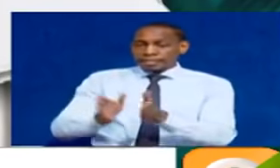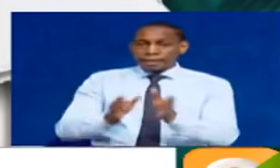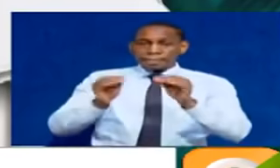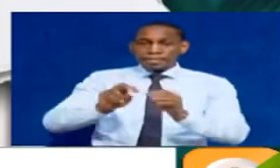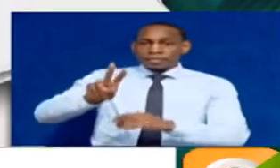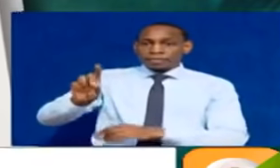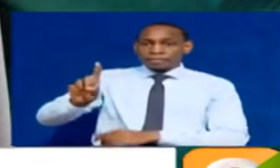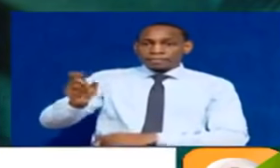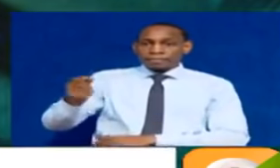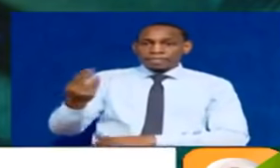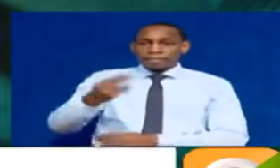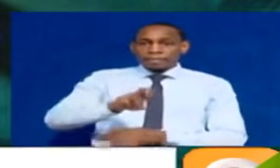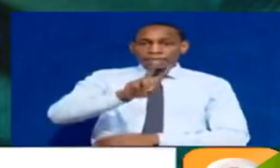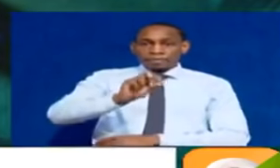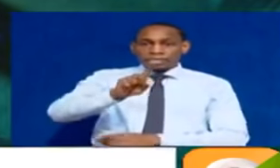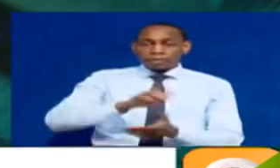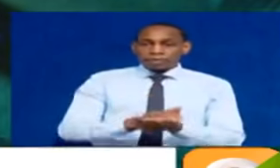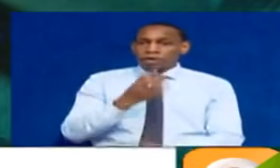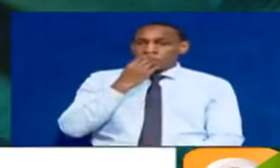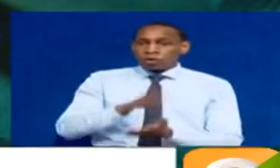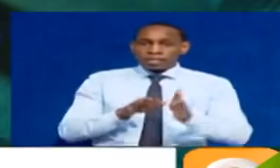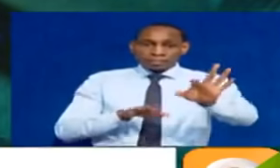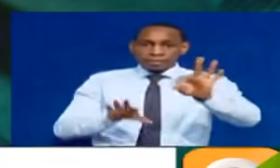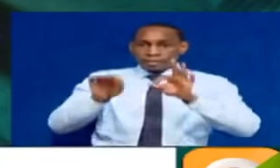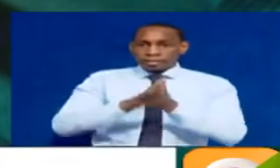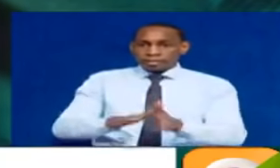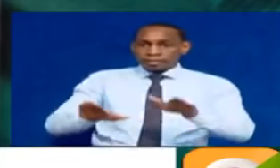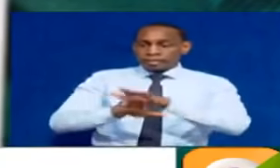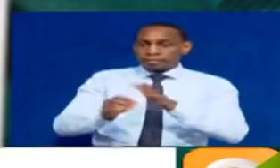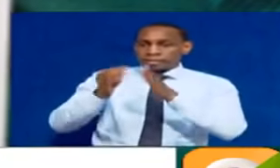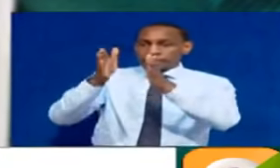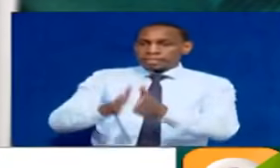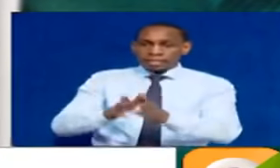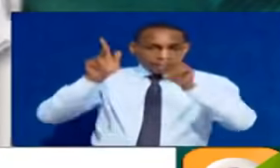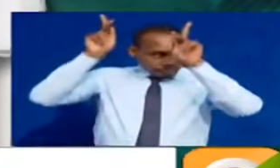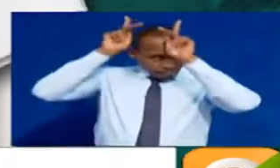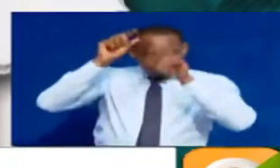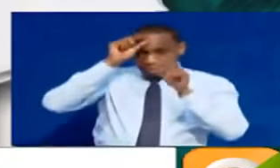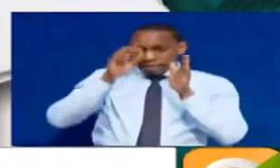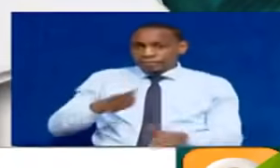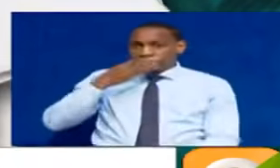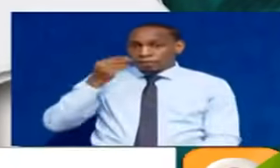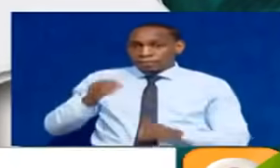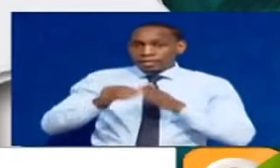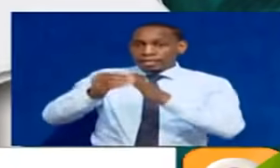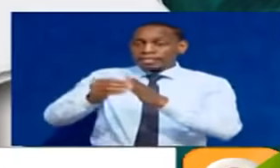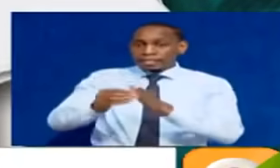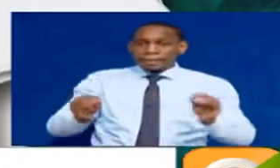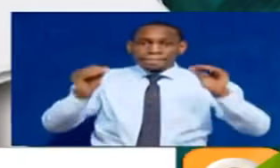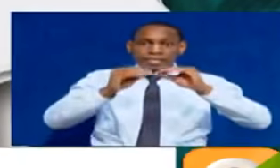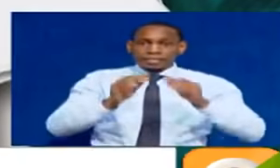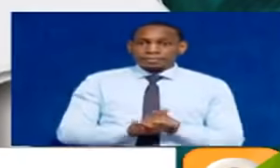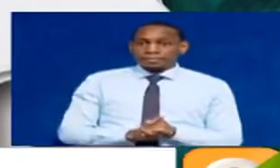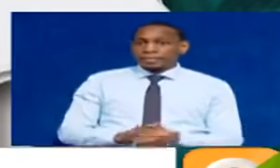for the 21st of April 2021. ODM nominated its deputy party leader and Kakamega governor Wycliffe Oparanya to lead his team in the